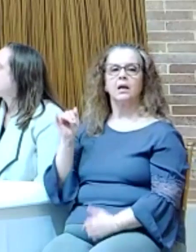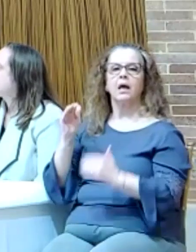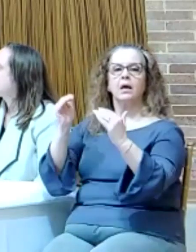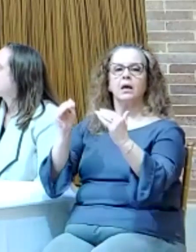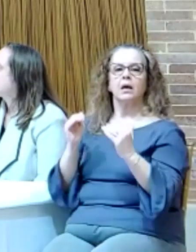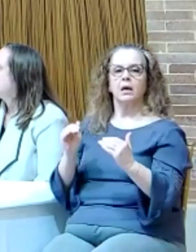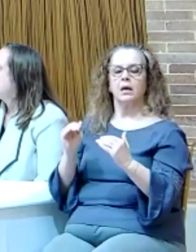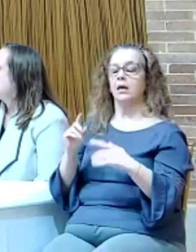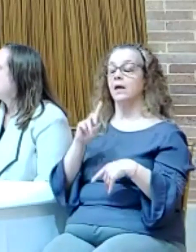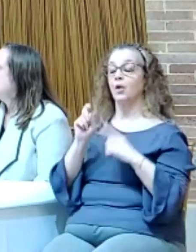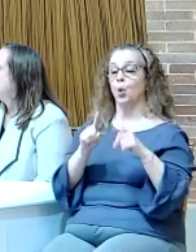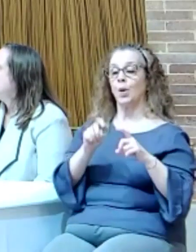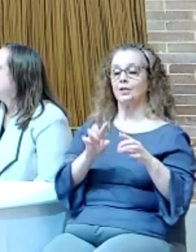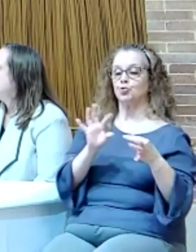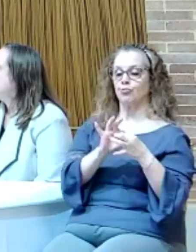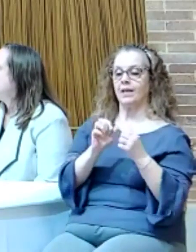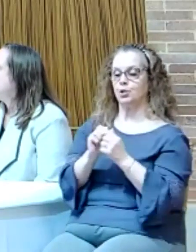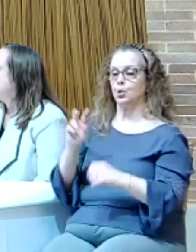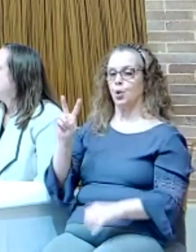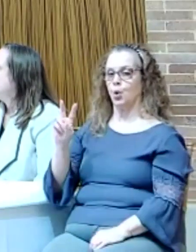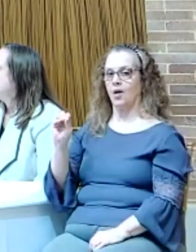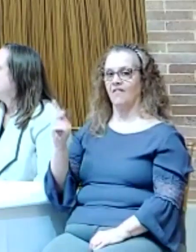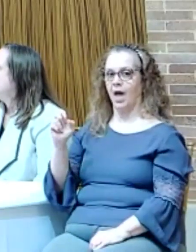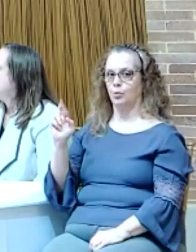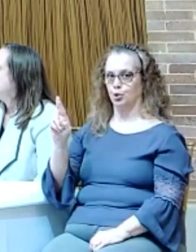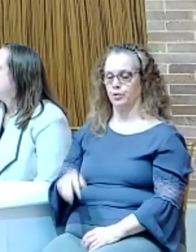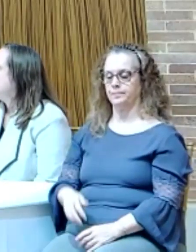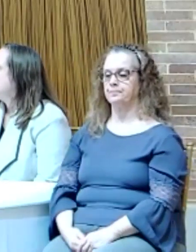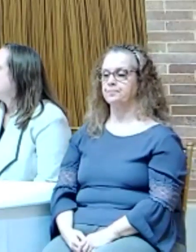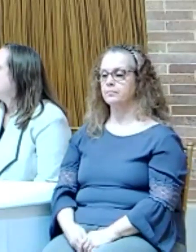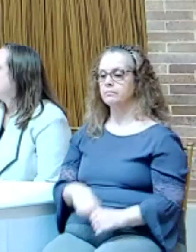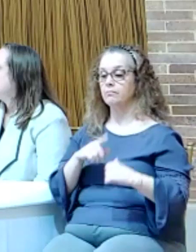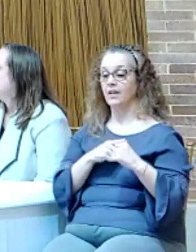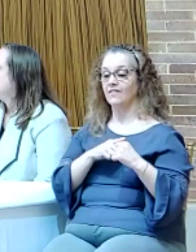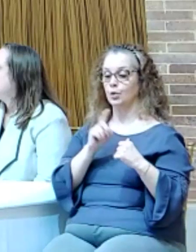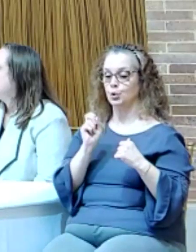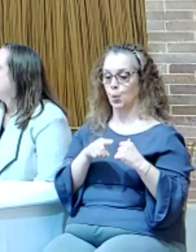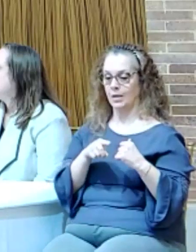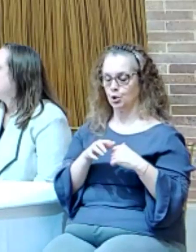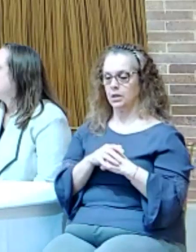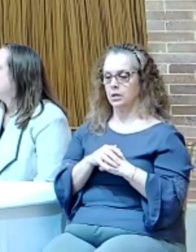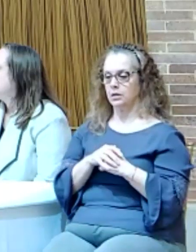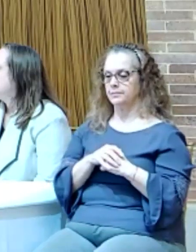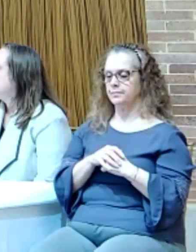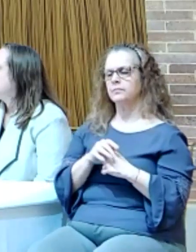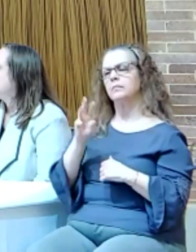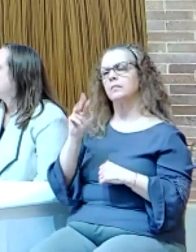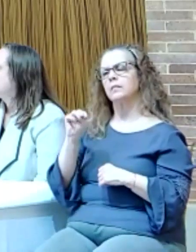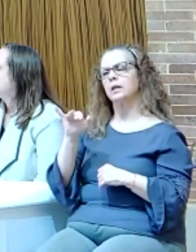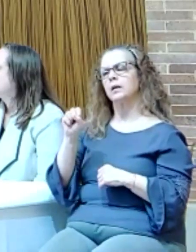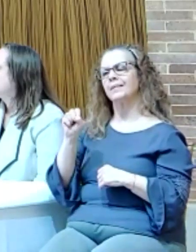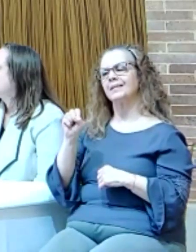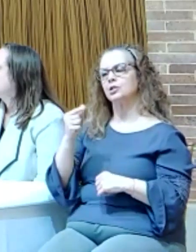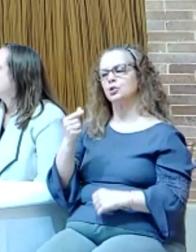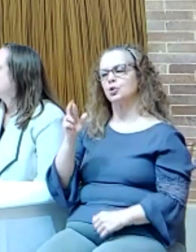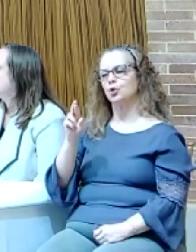voucher related questions and the first one is that that Miss Gman mentioned something